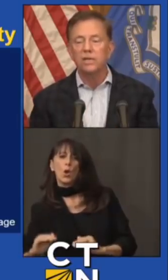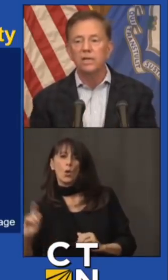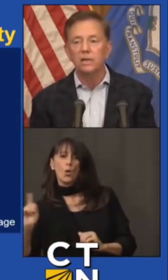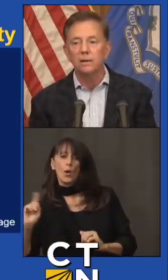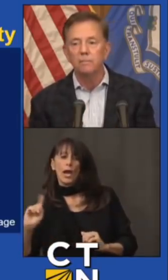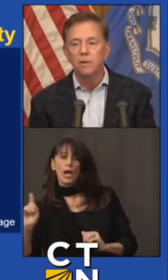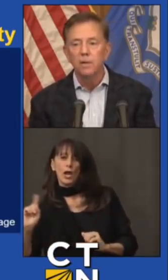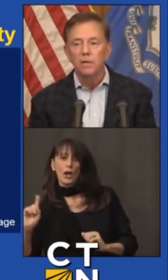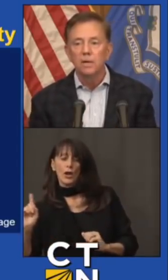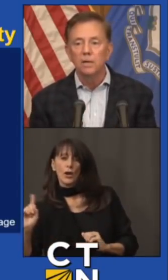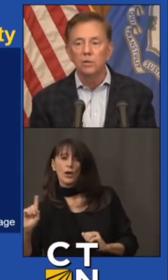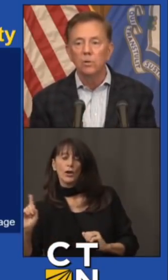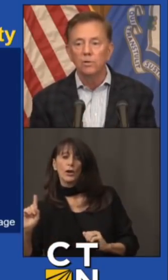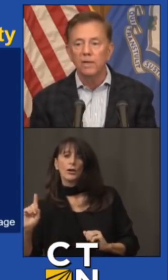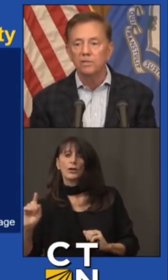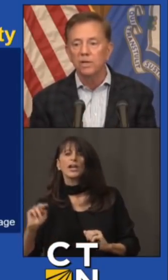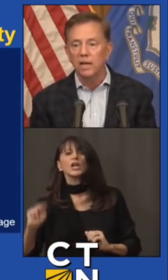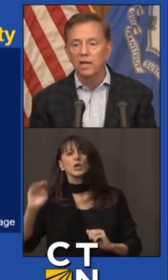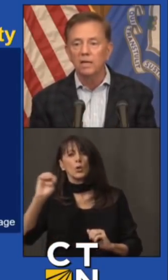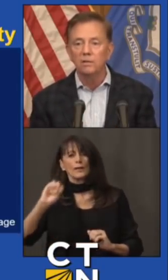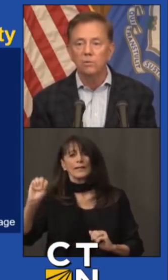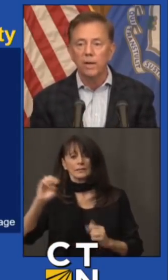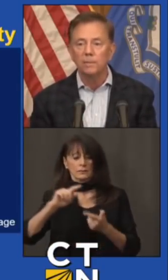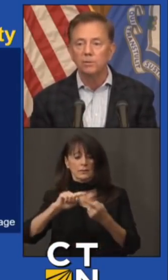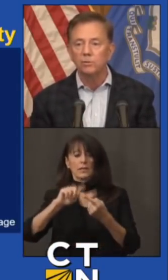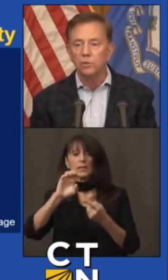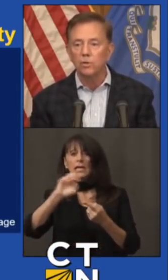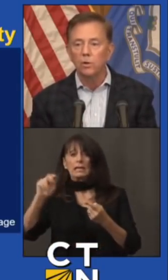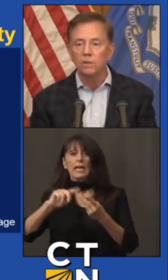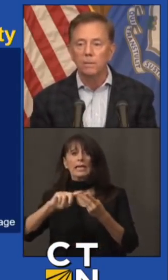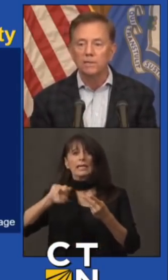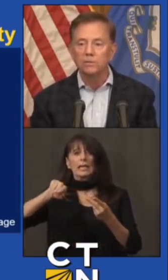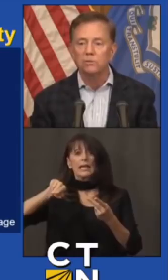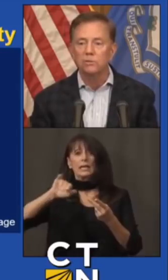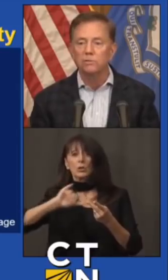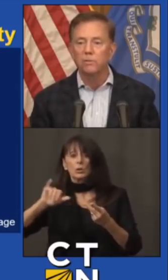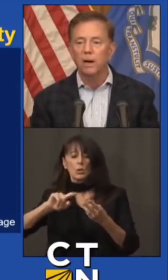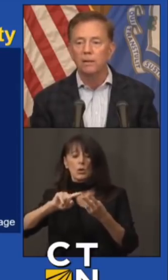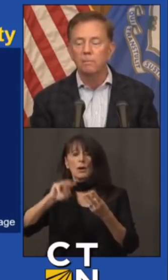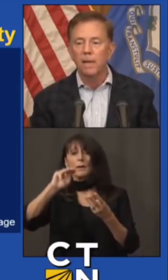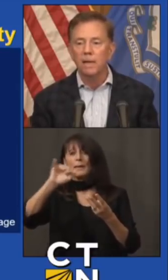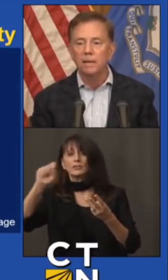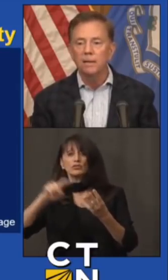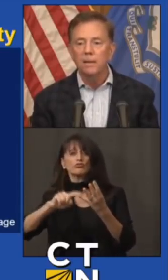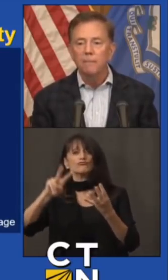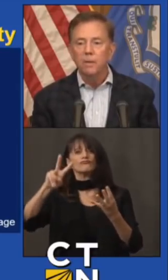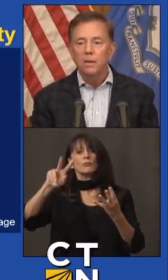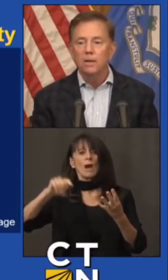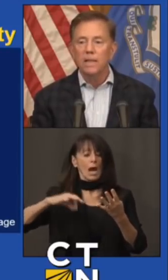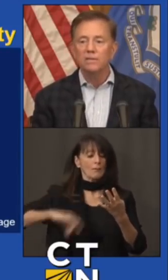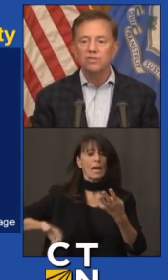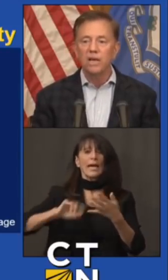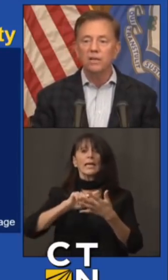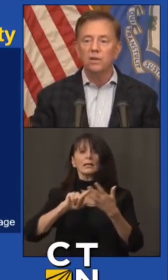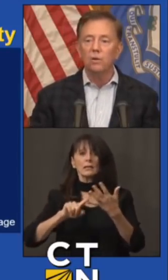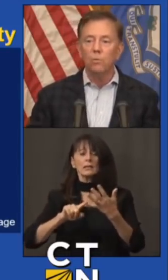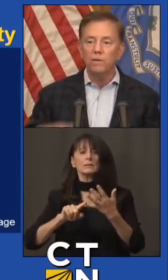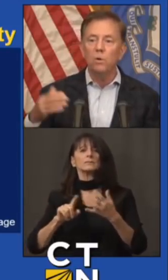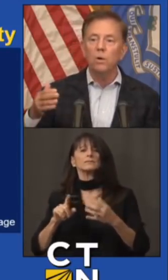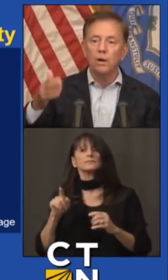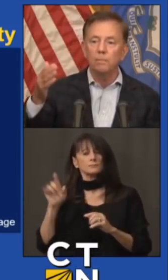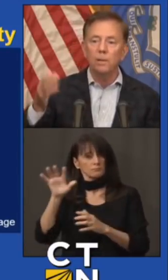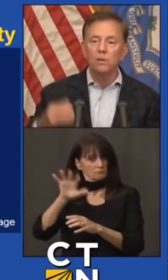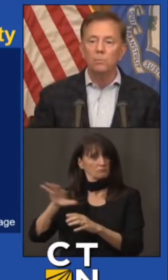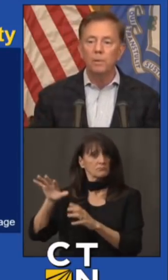at least in the Northeast, Connecticut, New Hampshire, New York, Massachusetts, Vermont, Maine. That said,